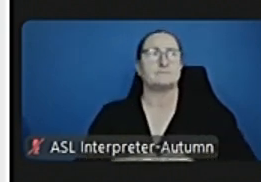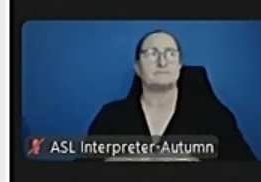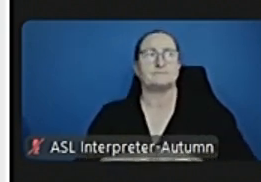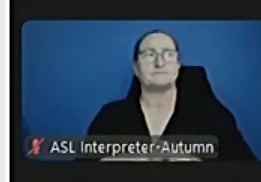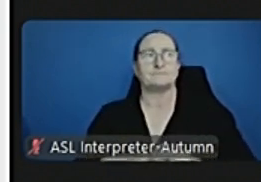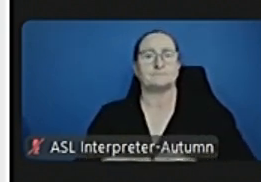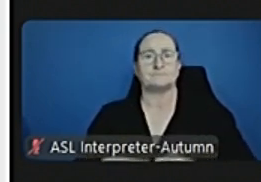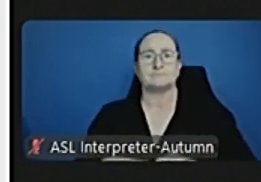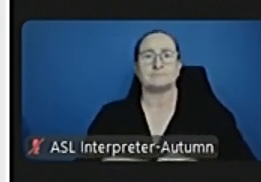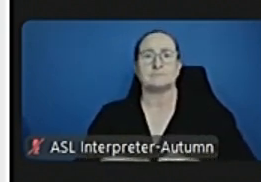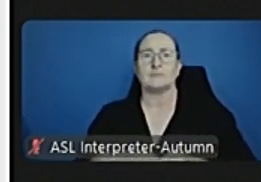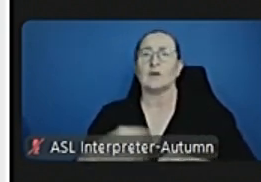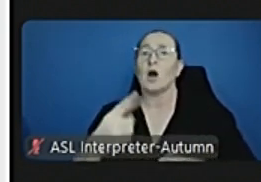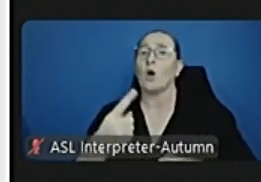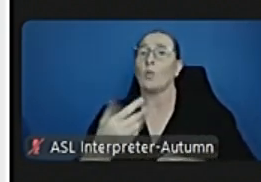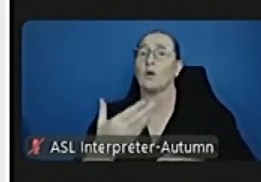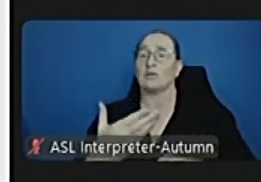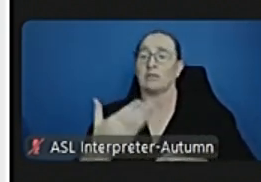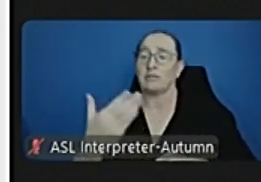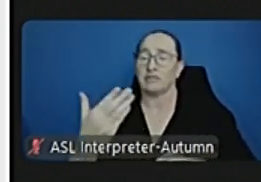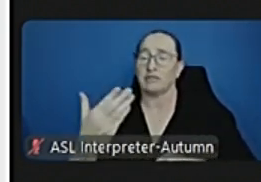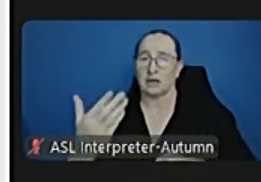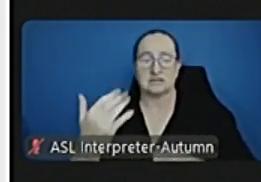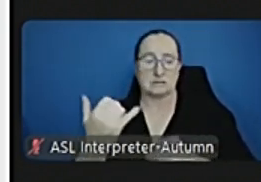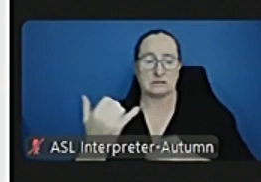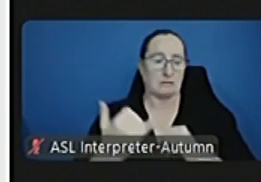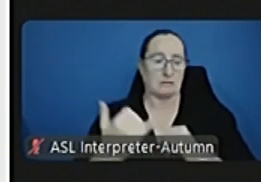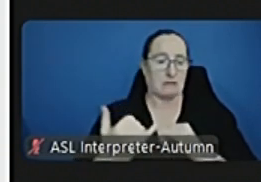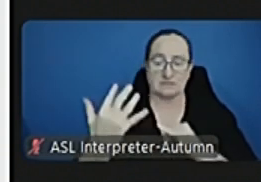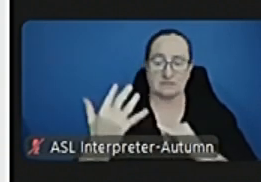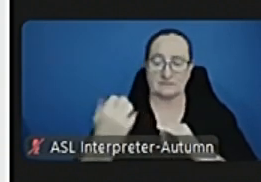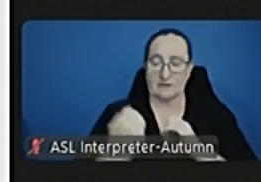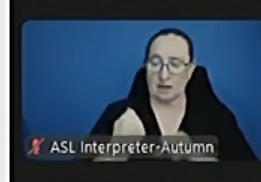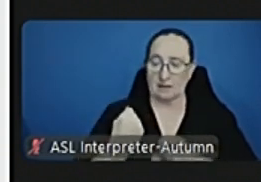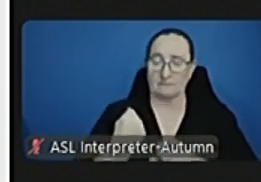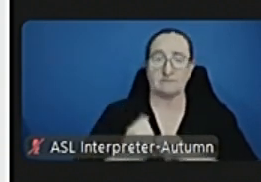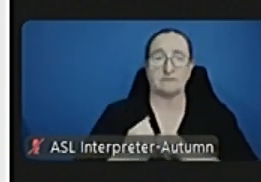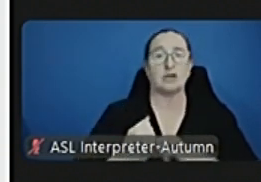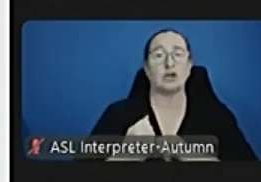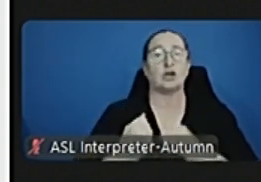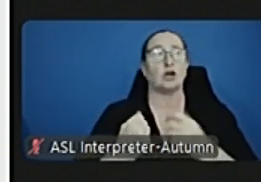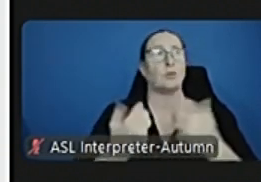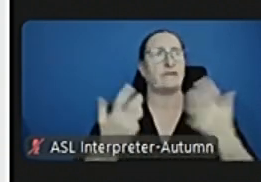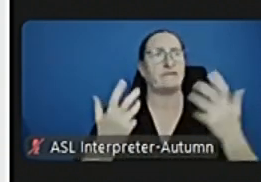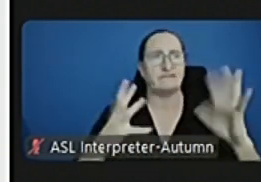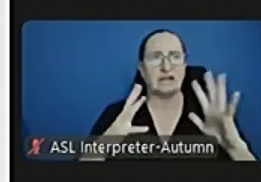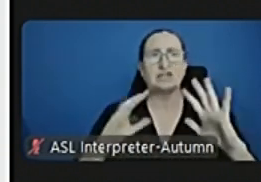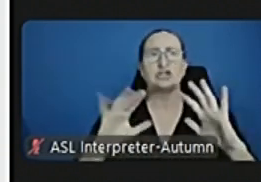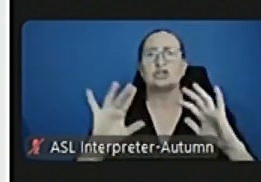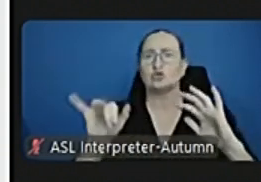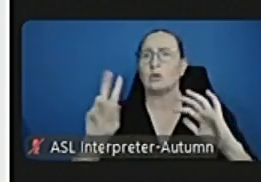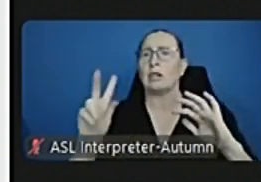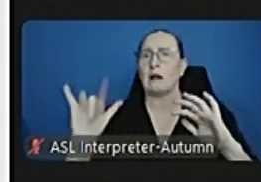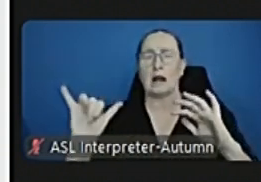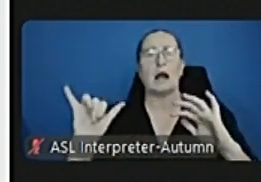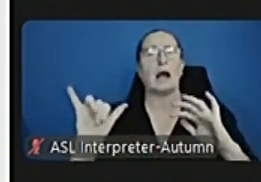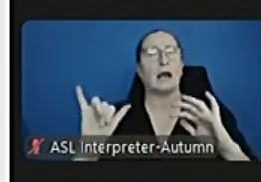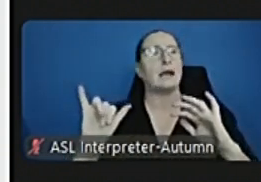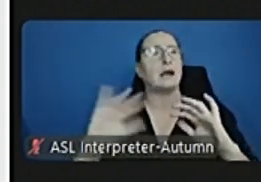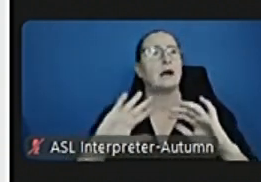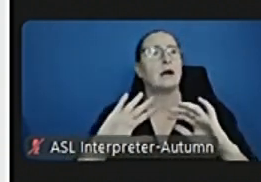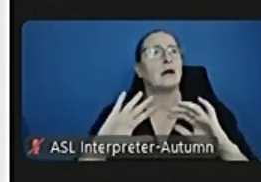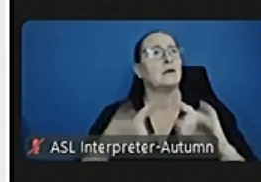So one of the things that in the last 5 years, we just finished up in July, was a whole emphasis, and you'll see